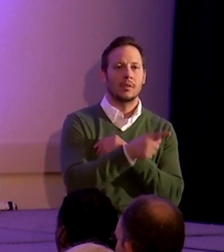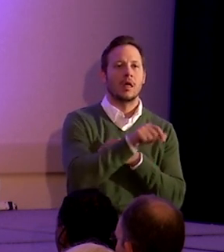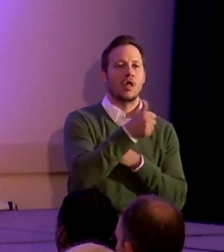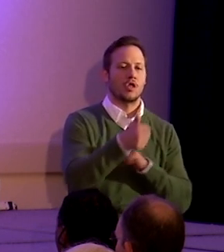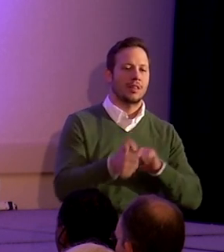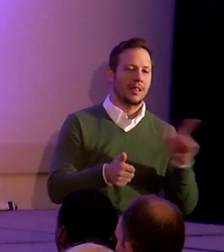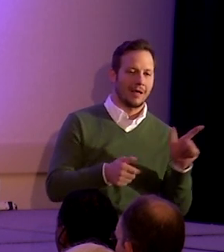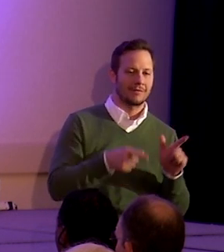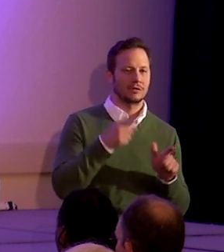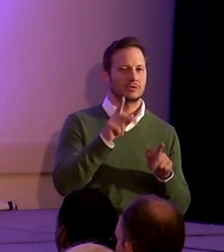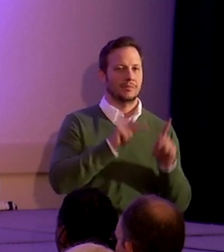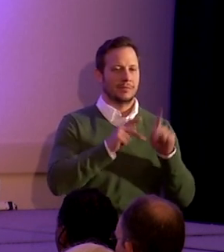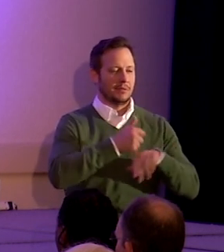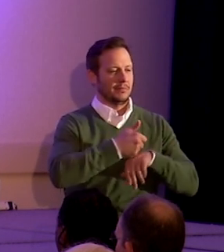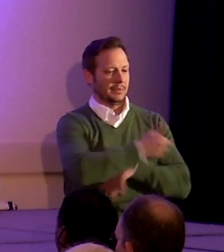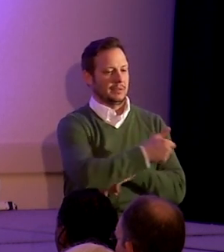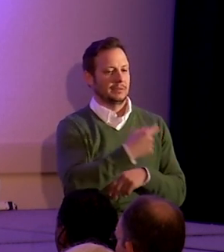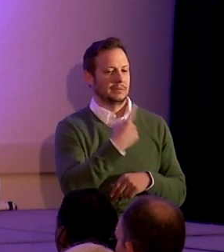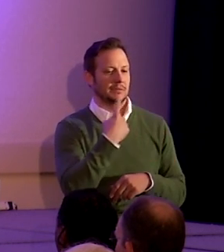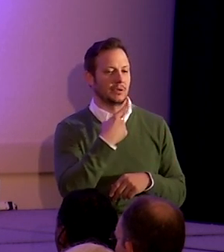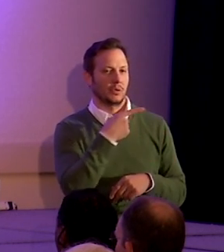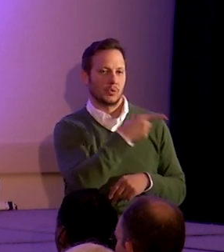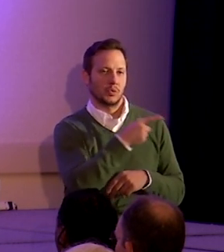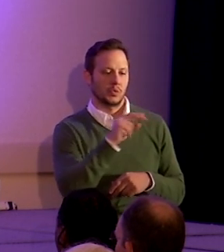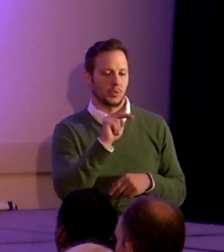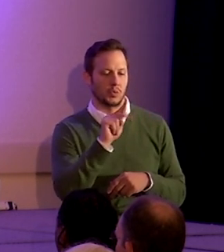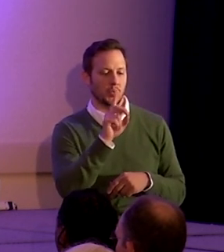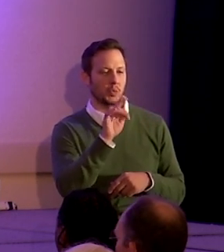immorality as a result of my nudity.